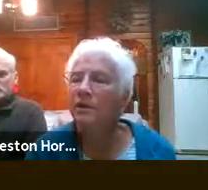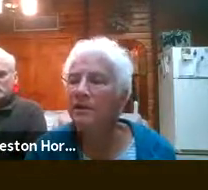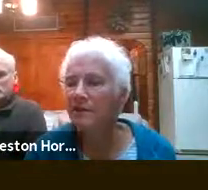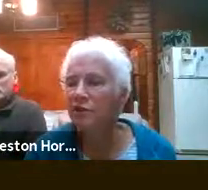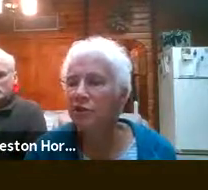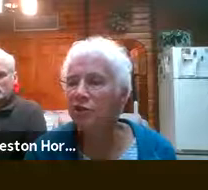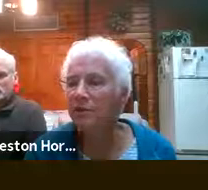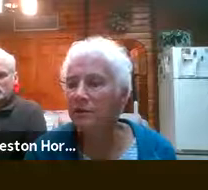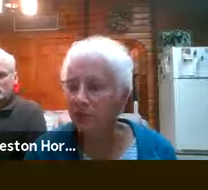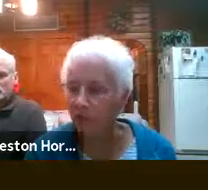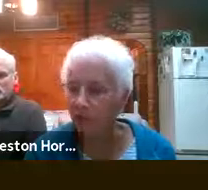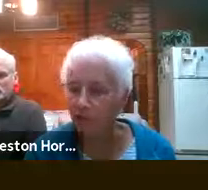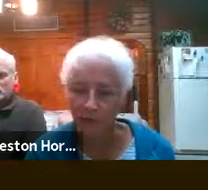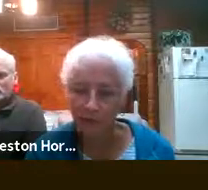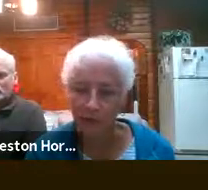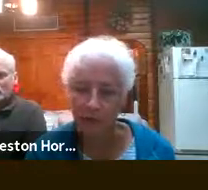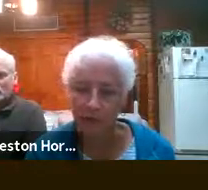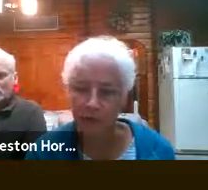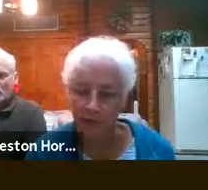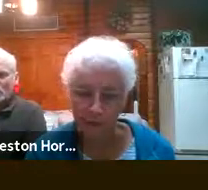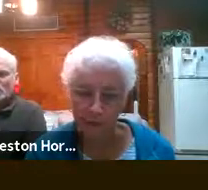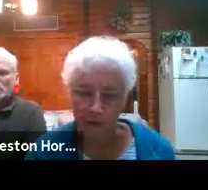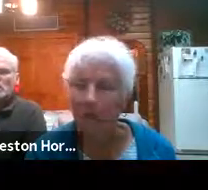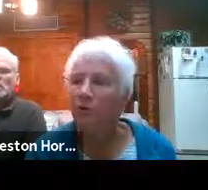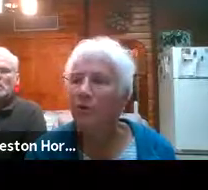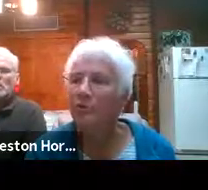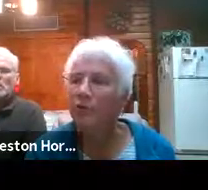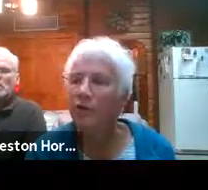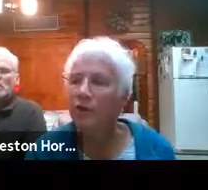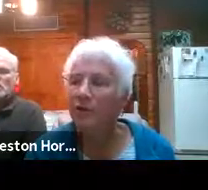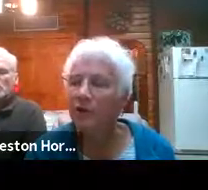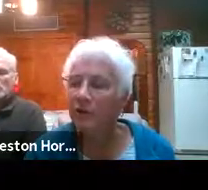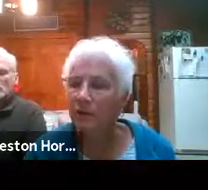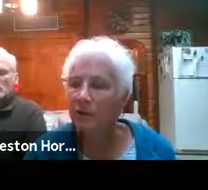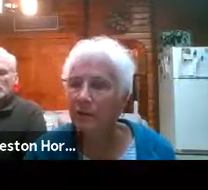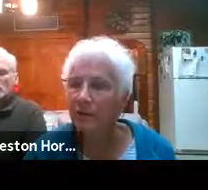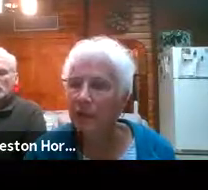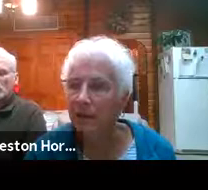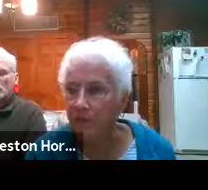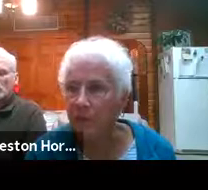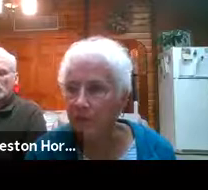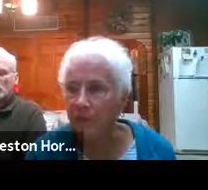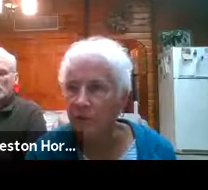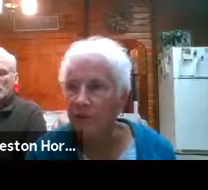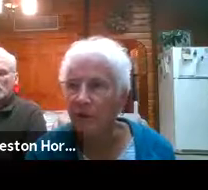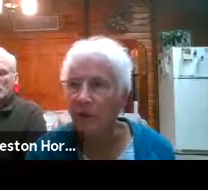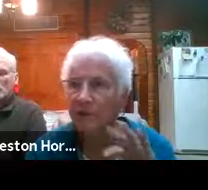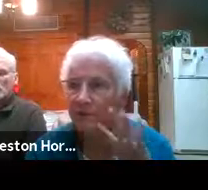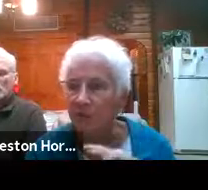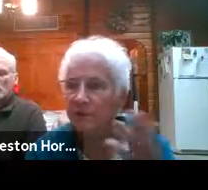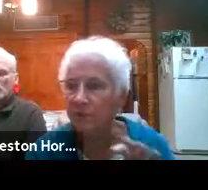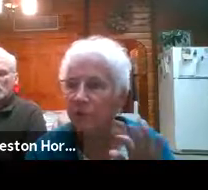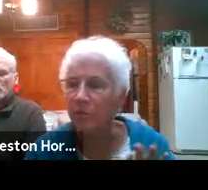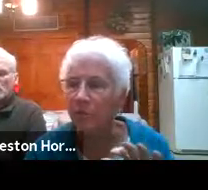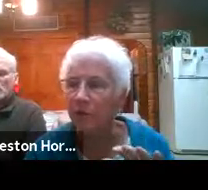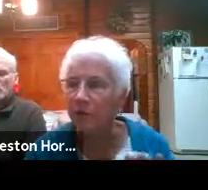I think I sent it to you because it had to go to a particular person, but it was regarding the names we use. And I